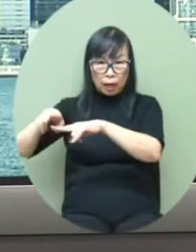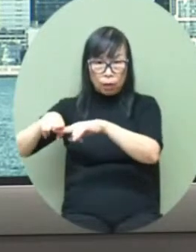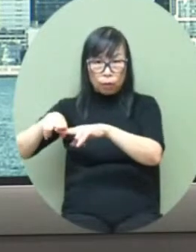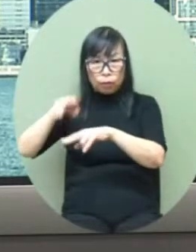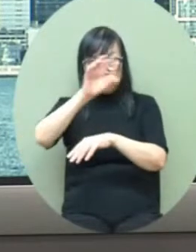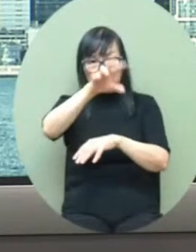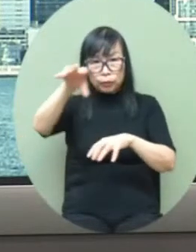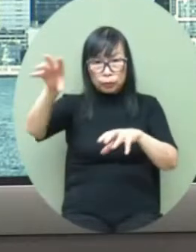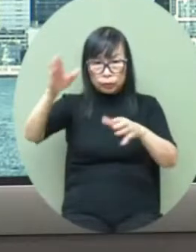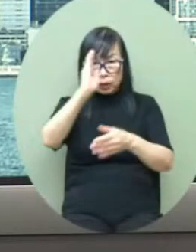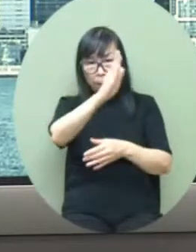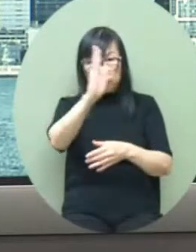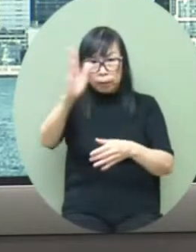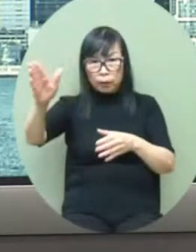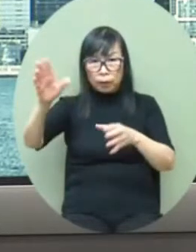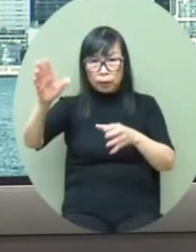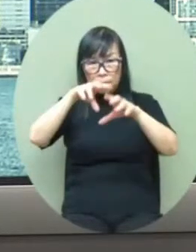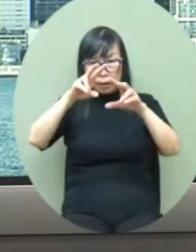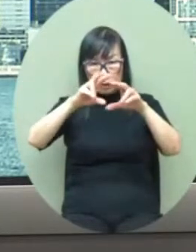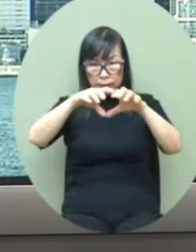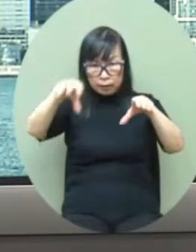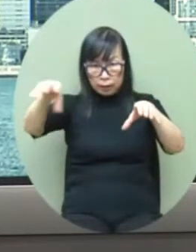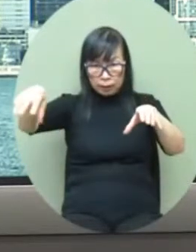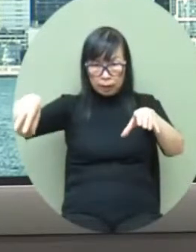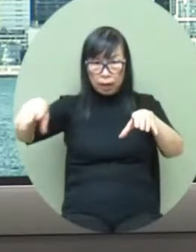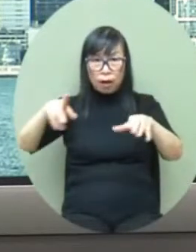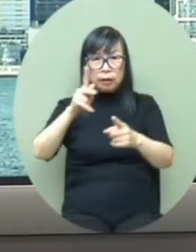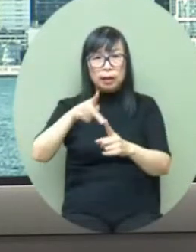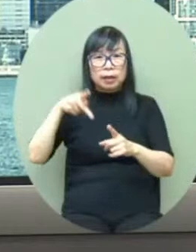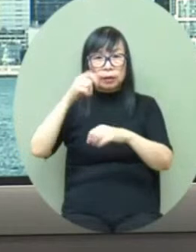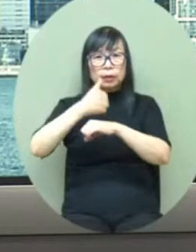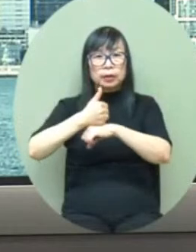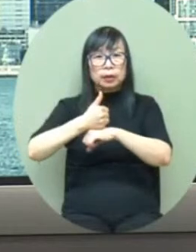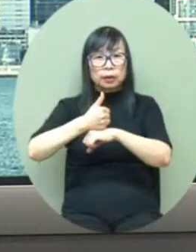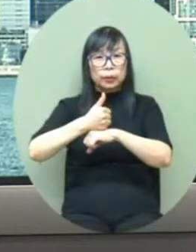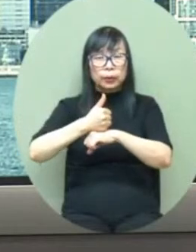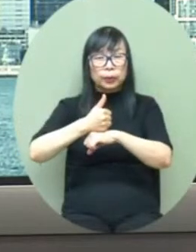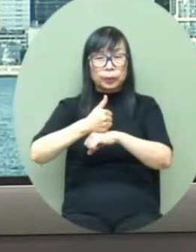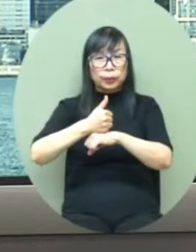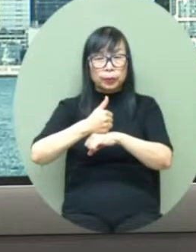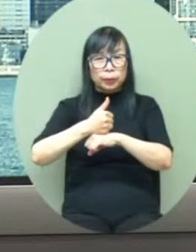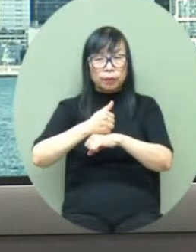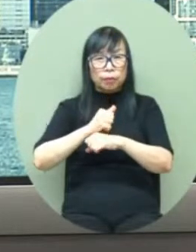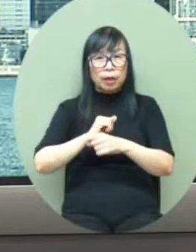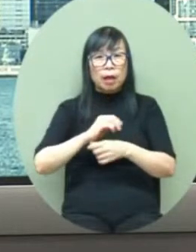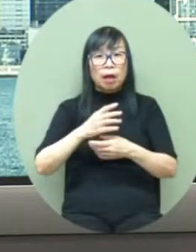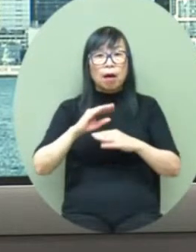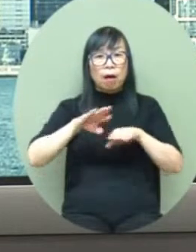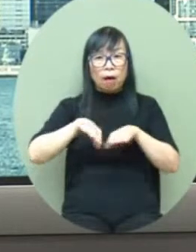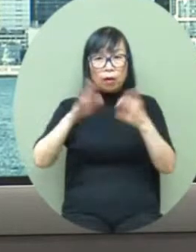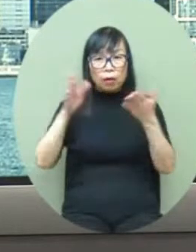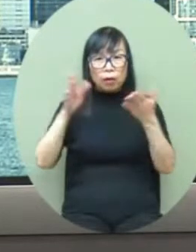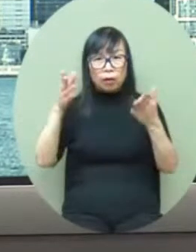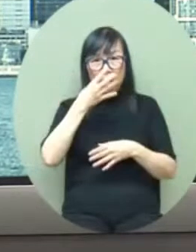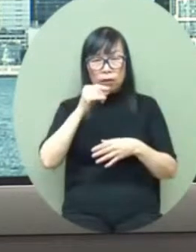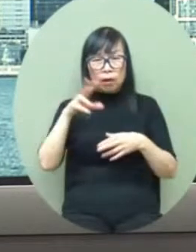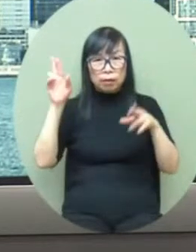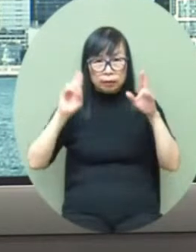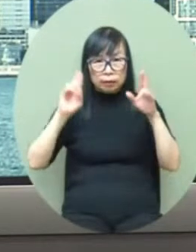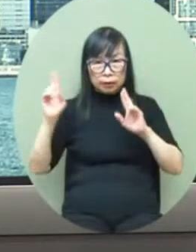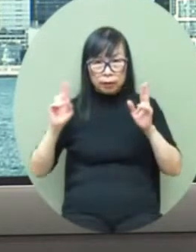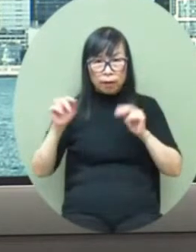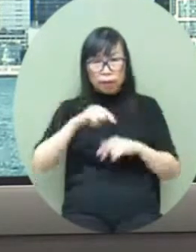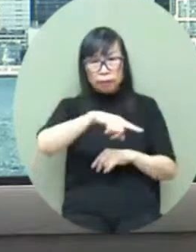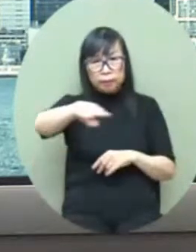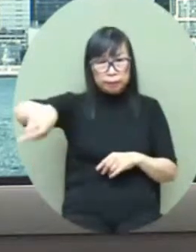We will make use of all opportunities to develop the Hong Kong market for the benefit of Hong Kong. I will